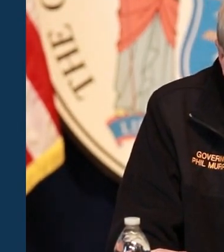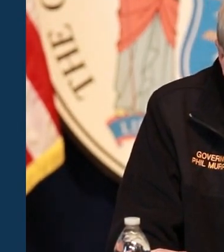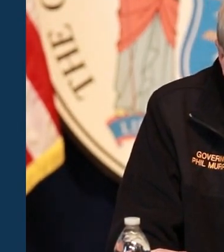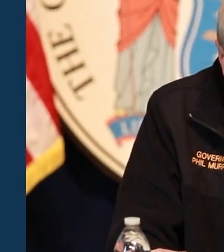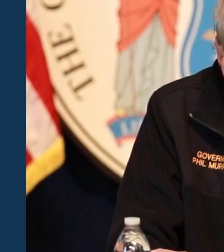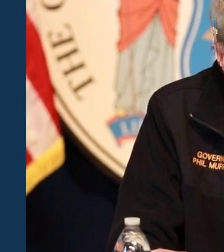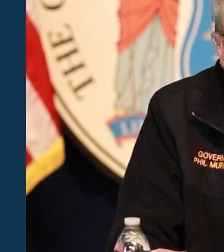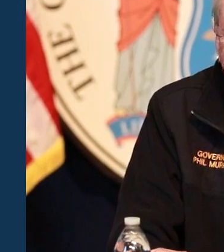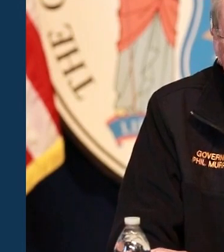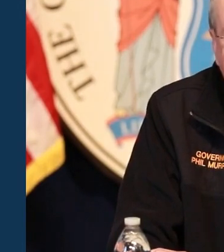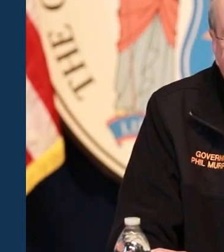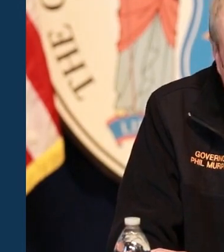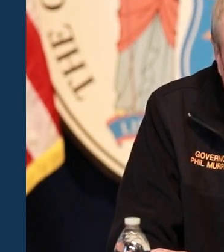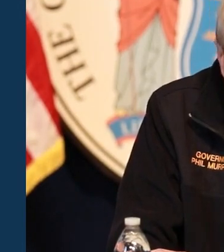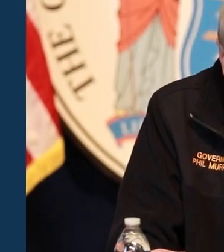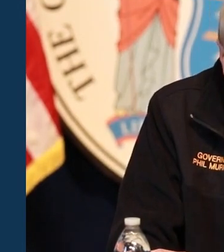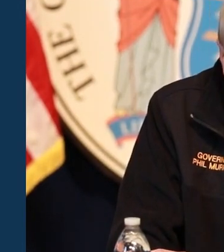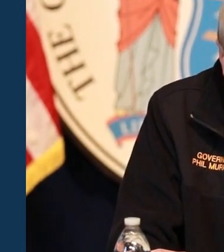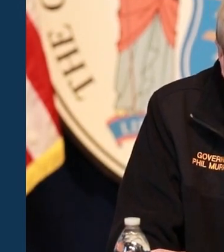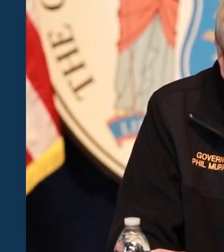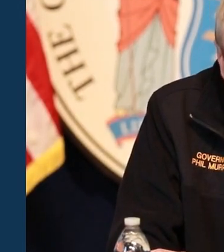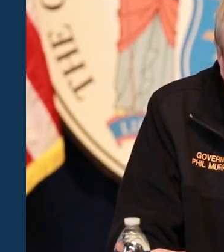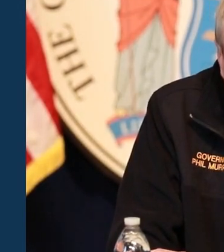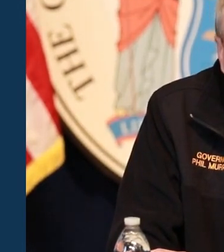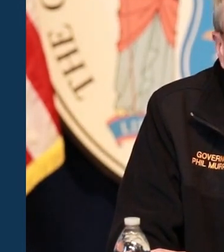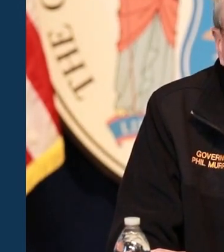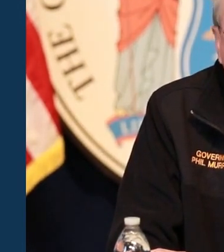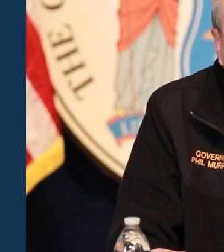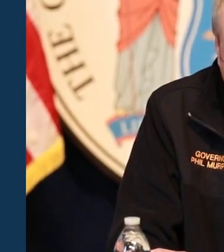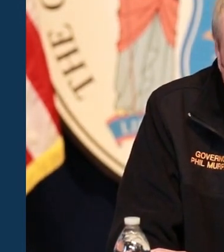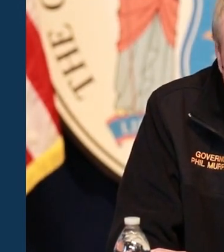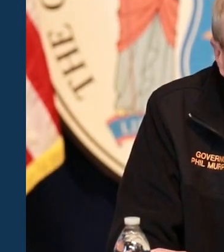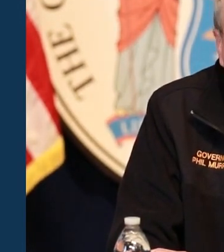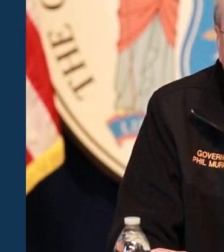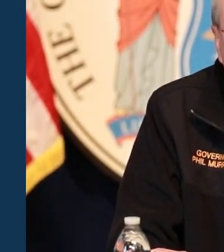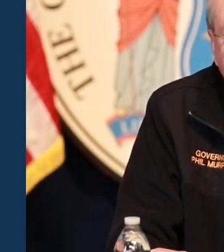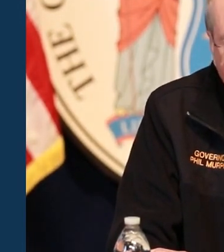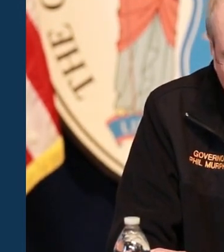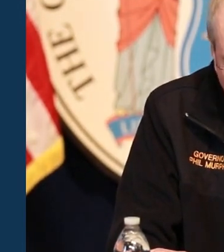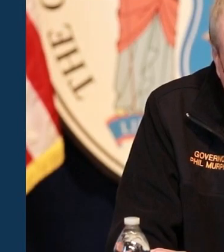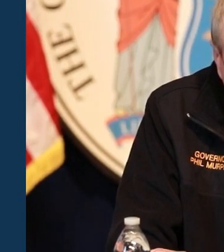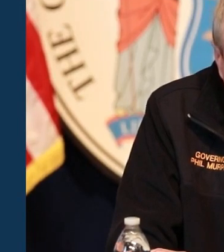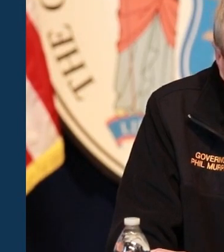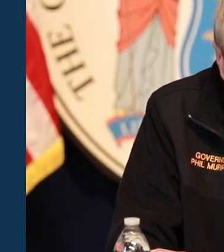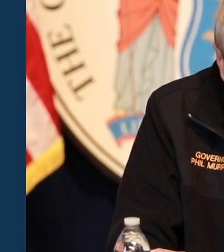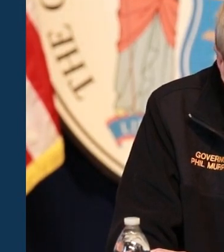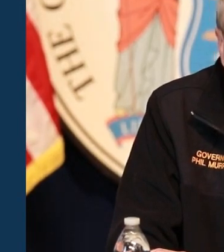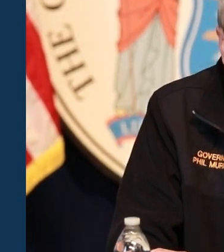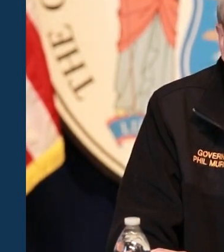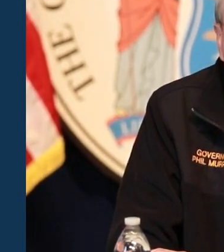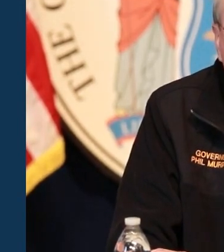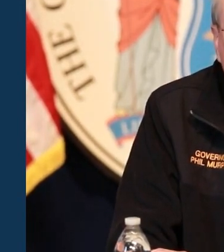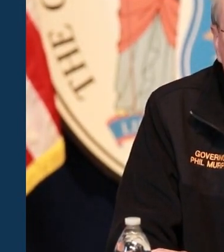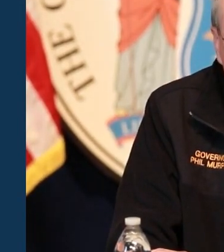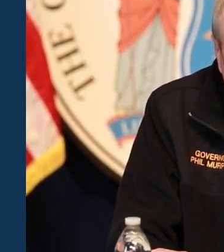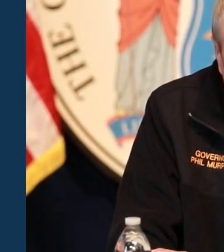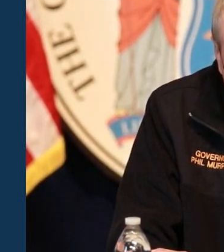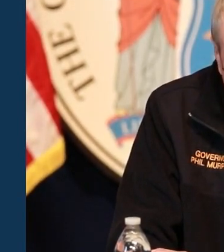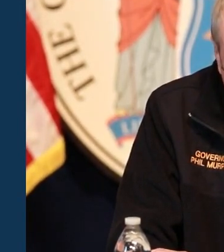us. This cannot be a weekend to think we can let our foot off the gas. We're not even close, folks. We have to keep with